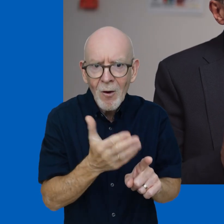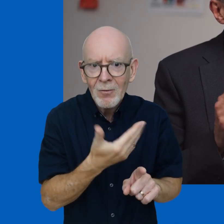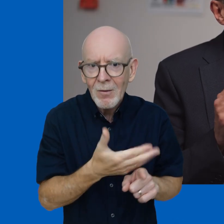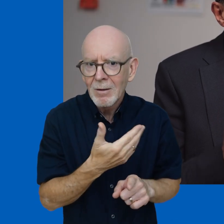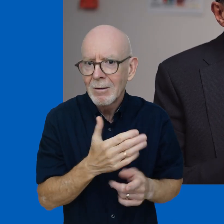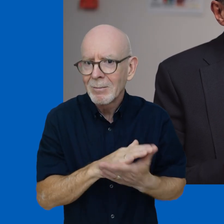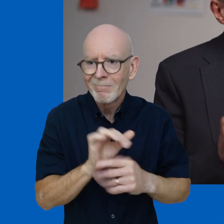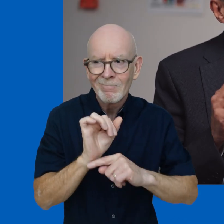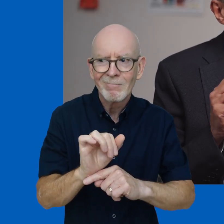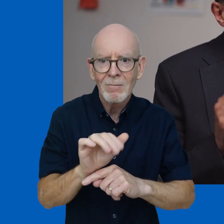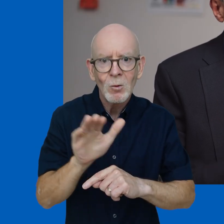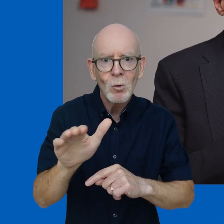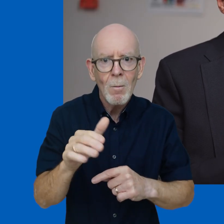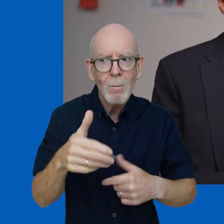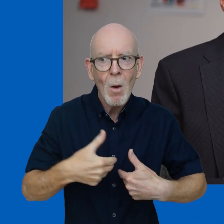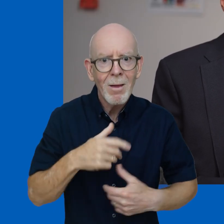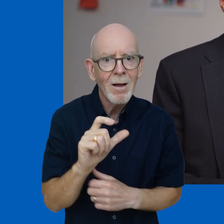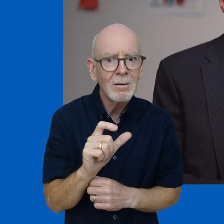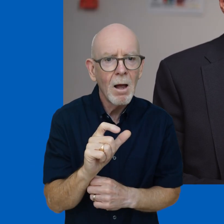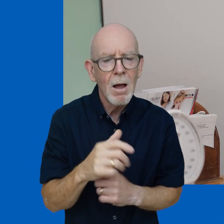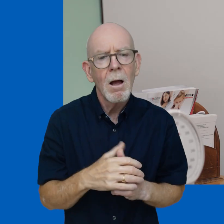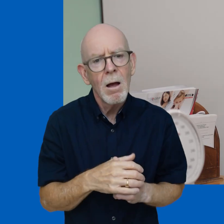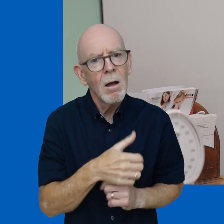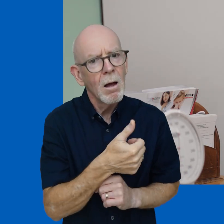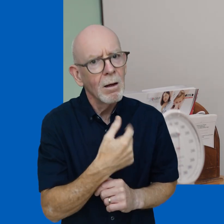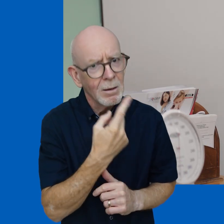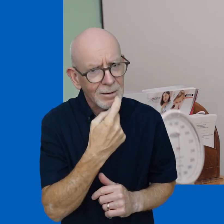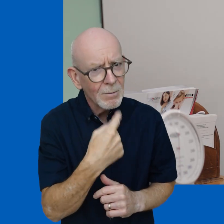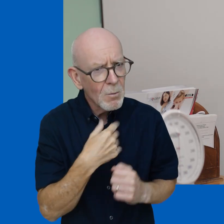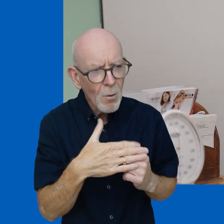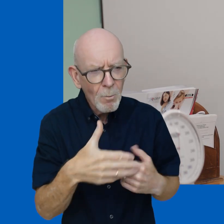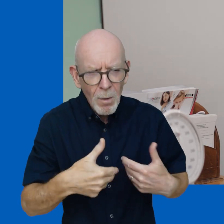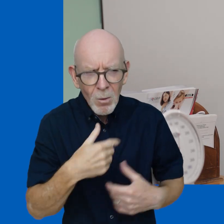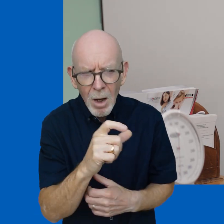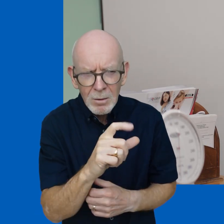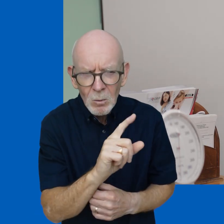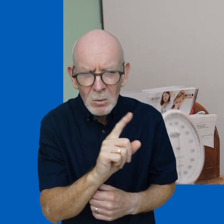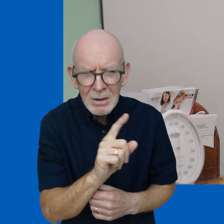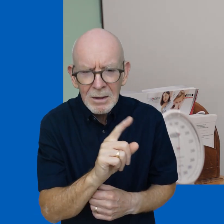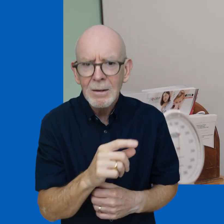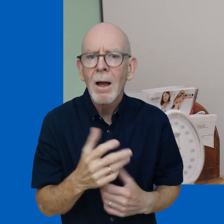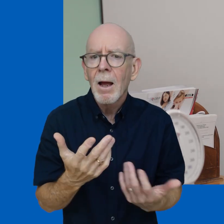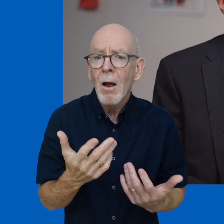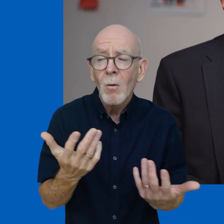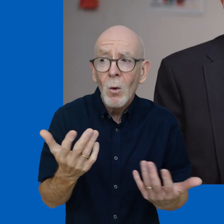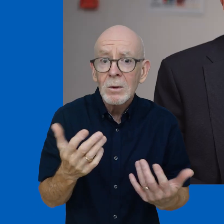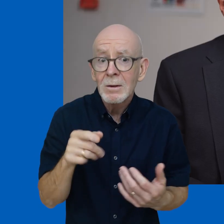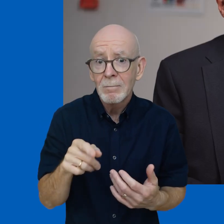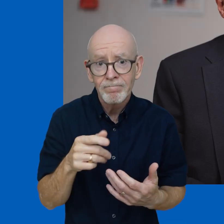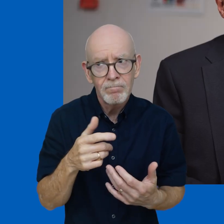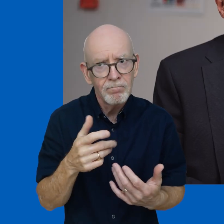removed and therefore prevent bowel cancer. Okay, I see. Can you tell me more about bowel cancer? Yes,